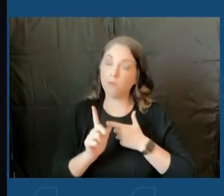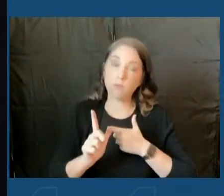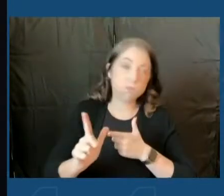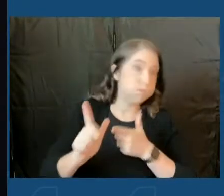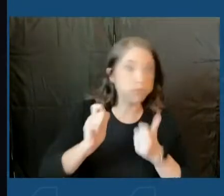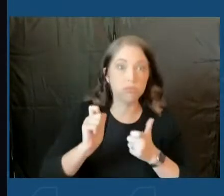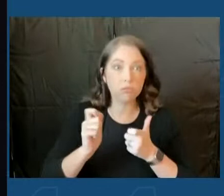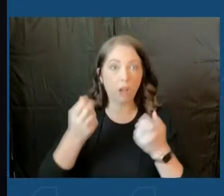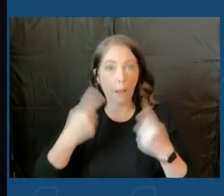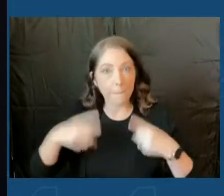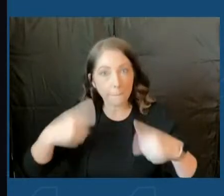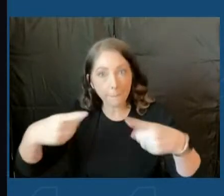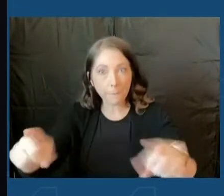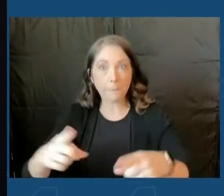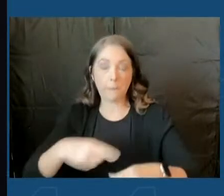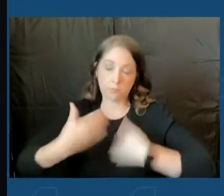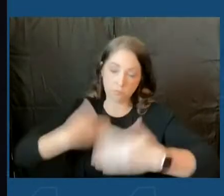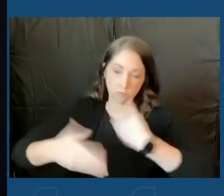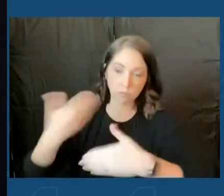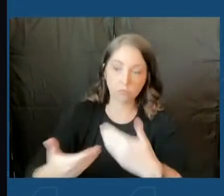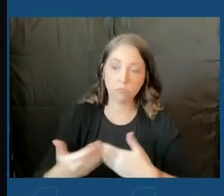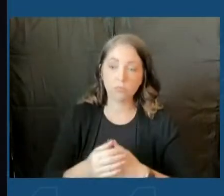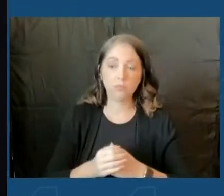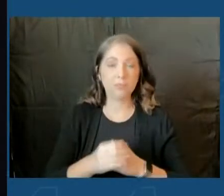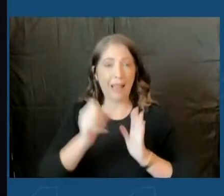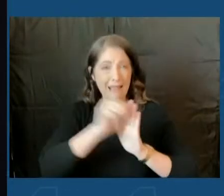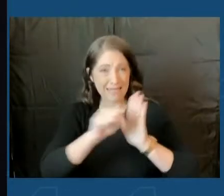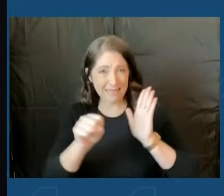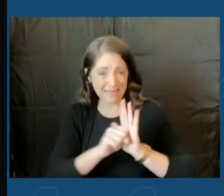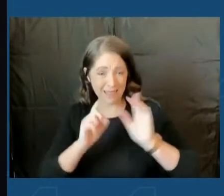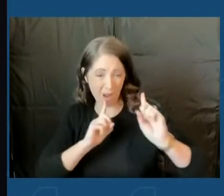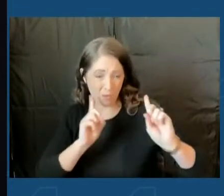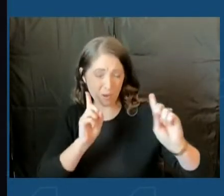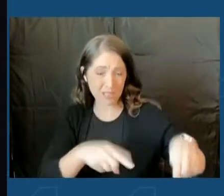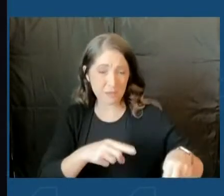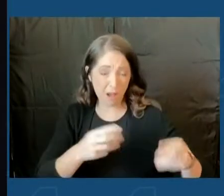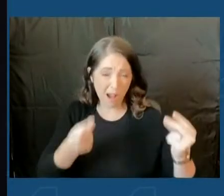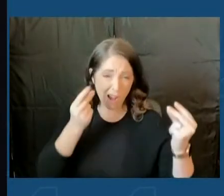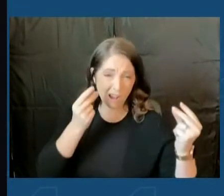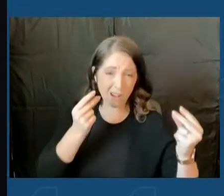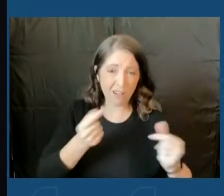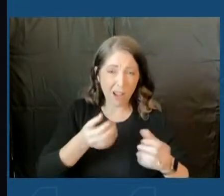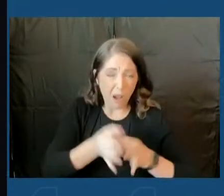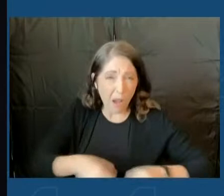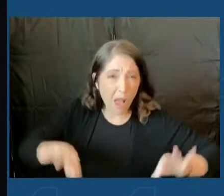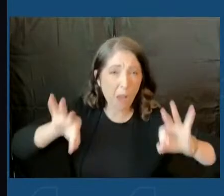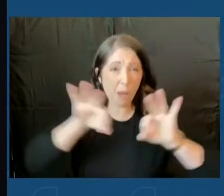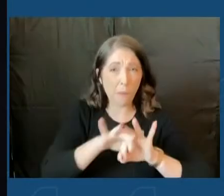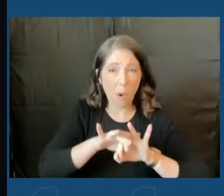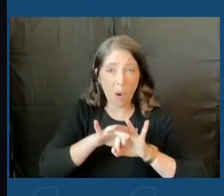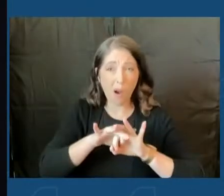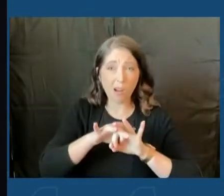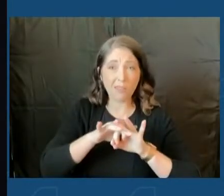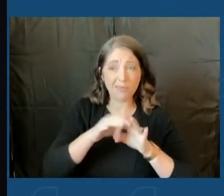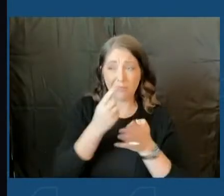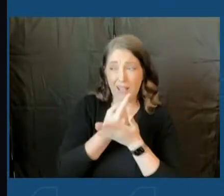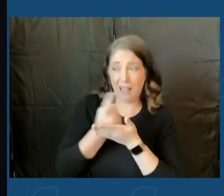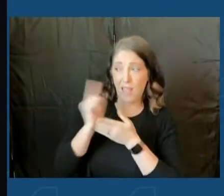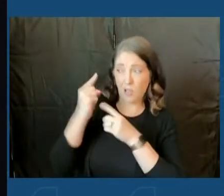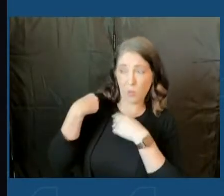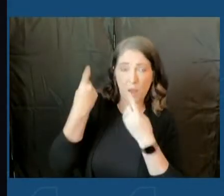No state has ever responded with the sense of urgency that has been on display over the last week and a